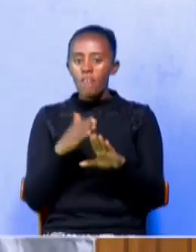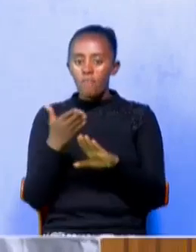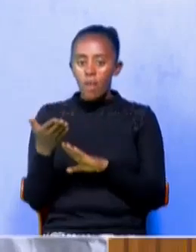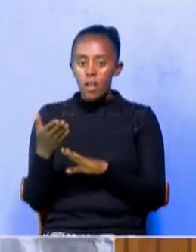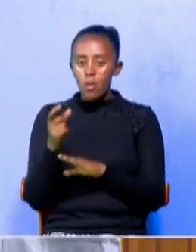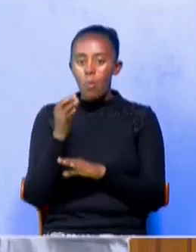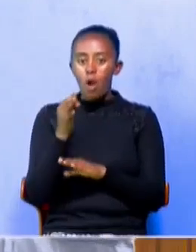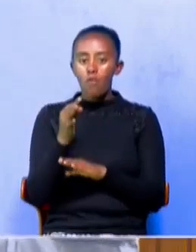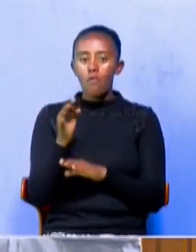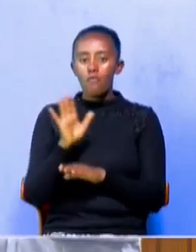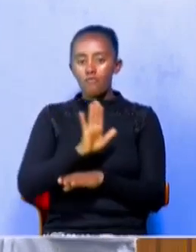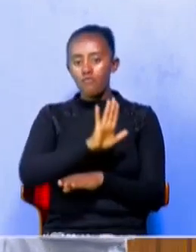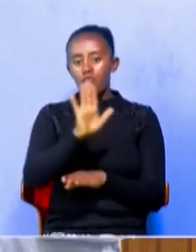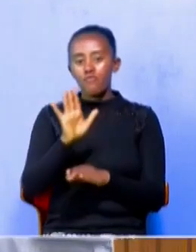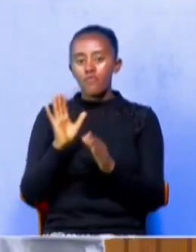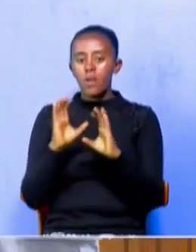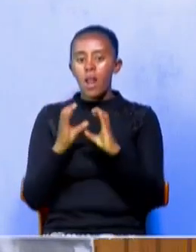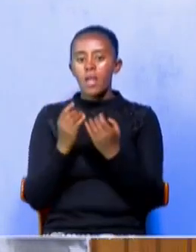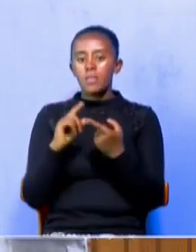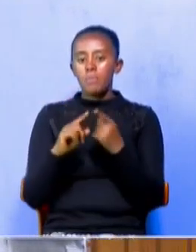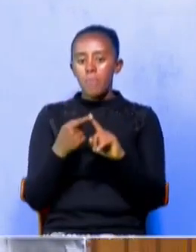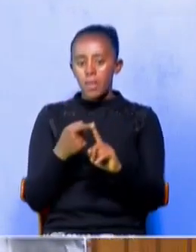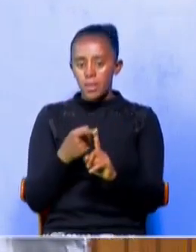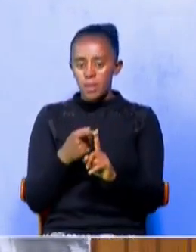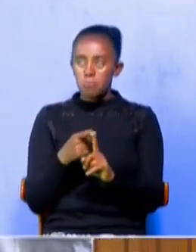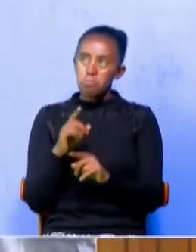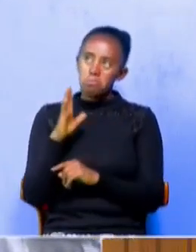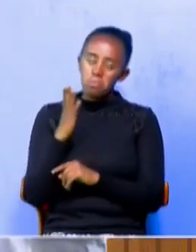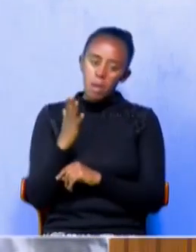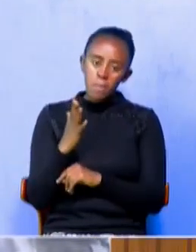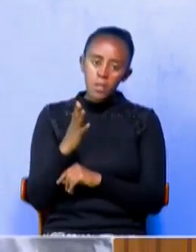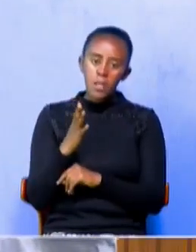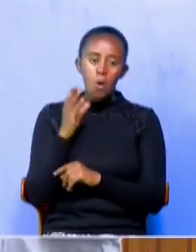of your classmates, maybe your homeroom teacher.